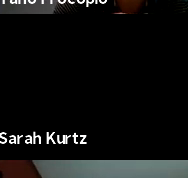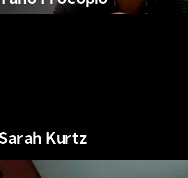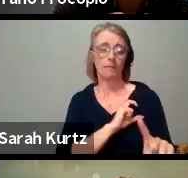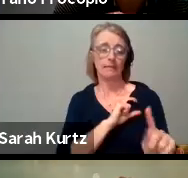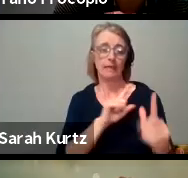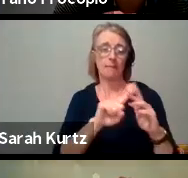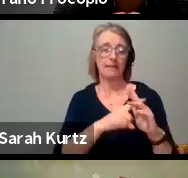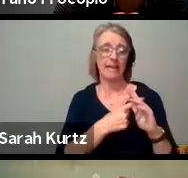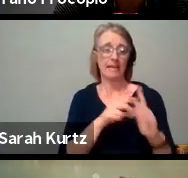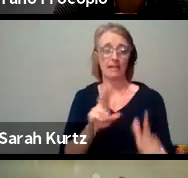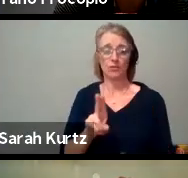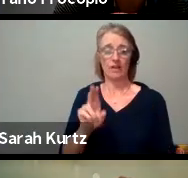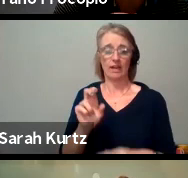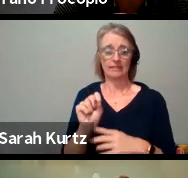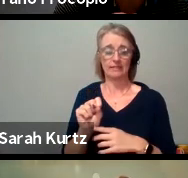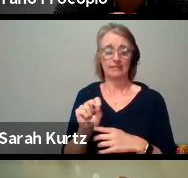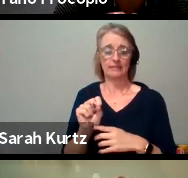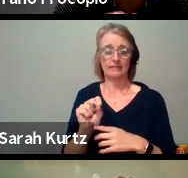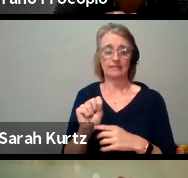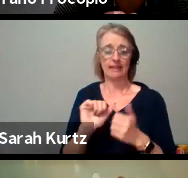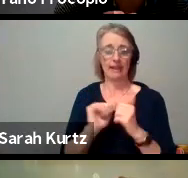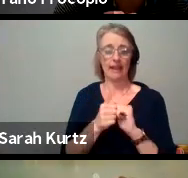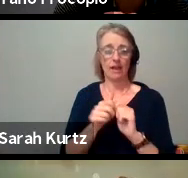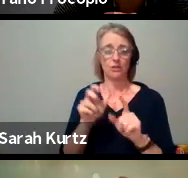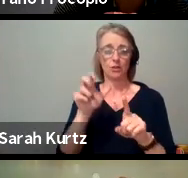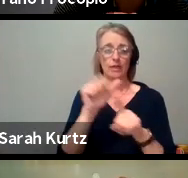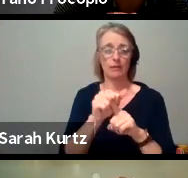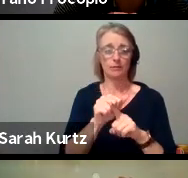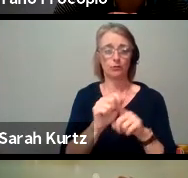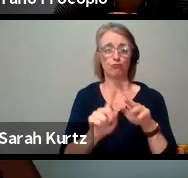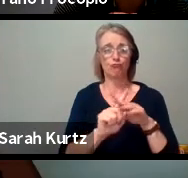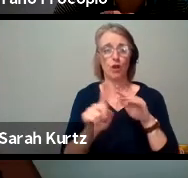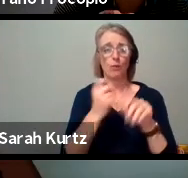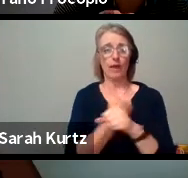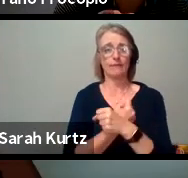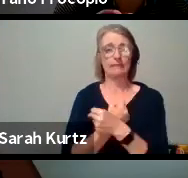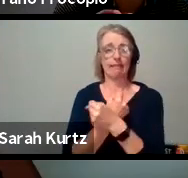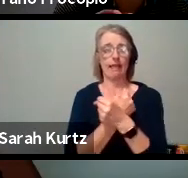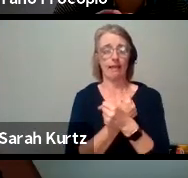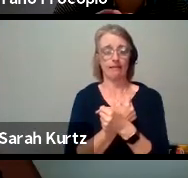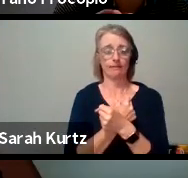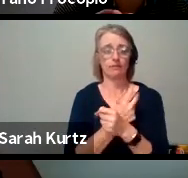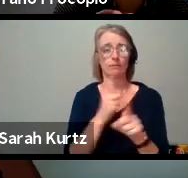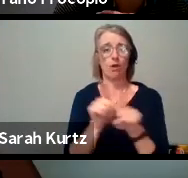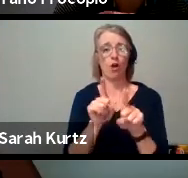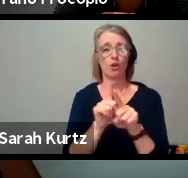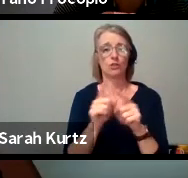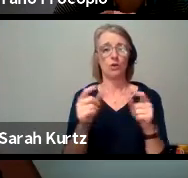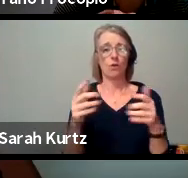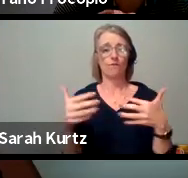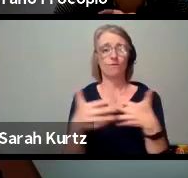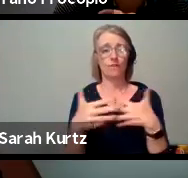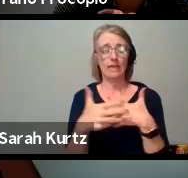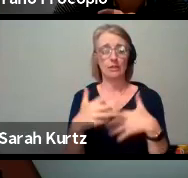began in the United States as a way to capture runaway slaves, but also out of the fear by whites